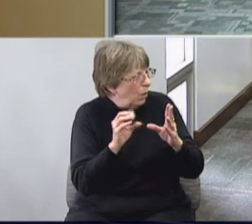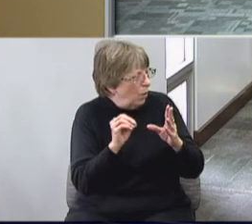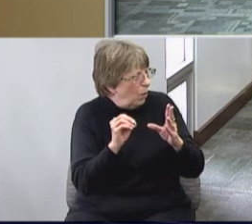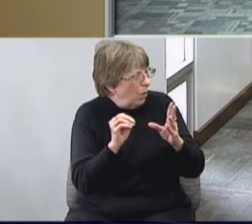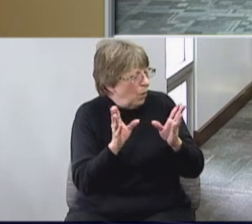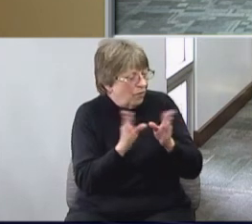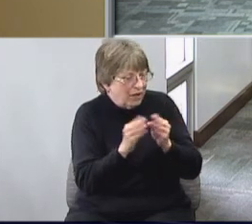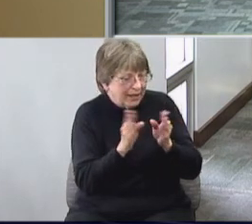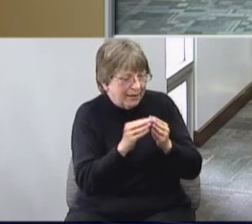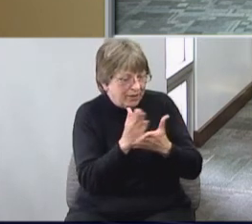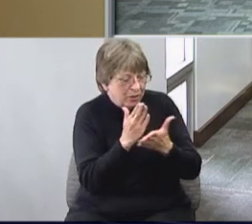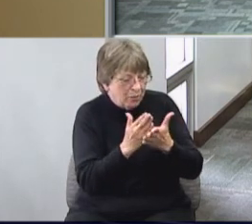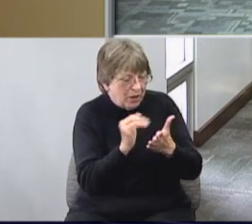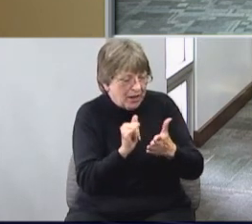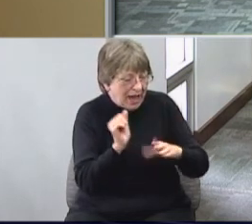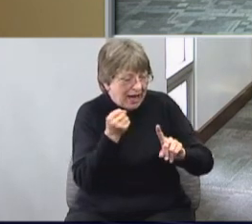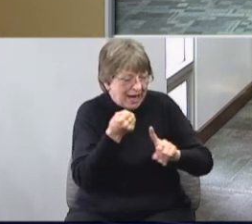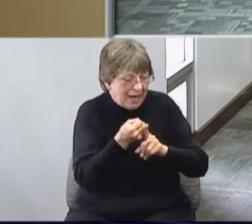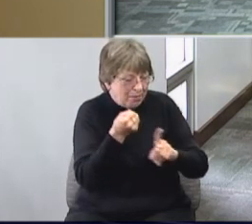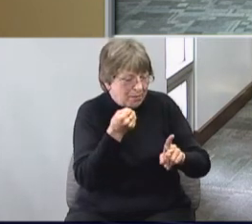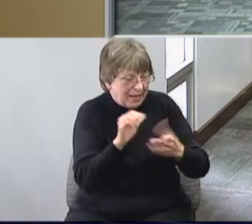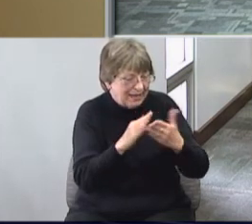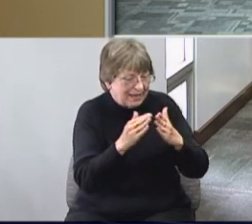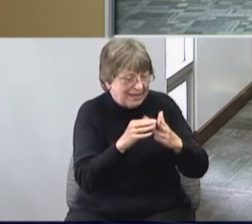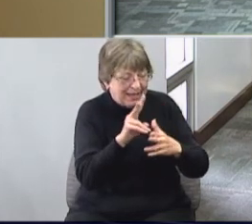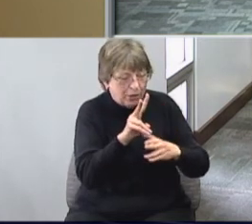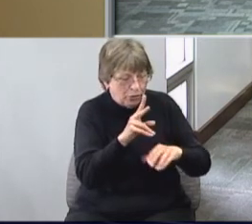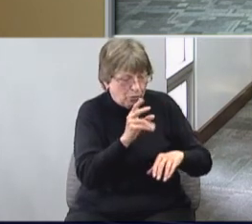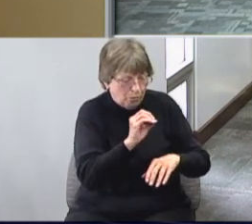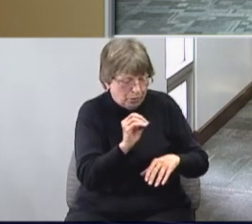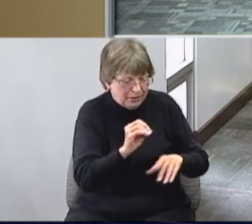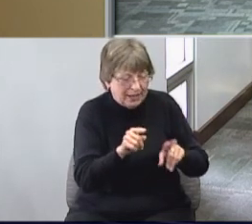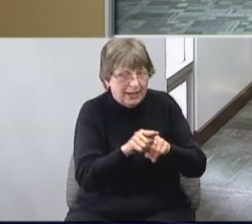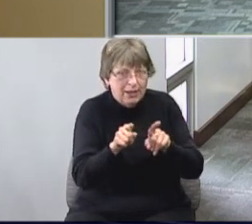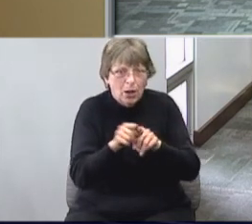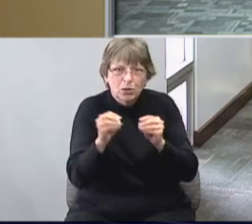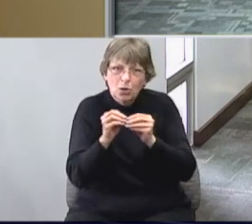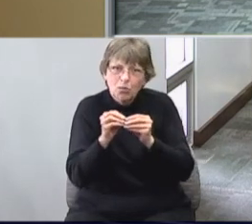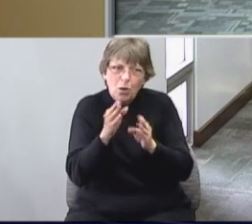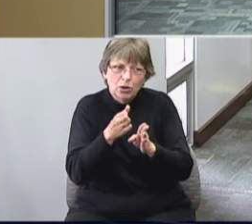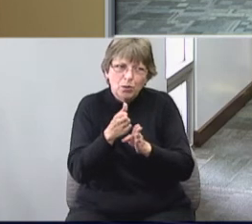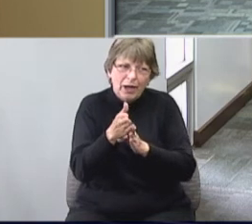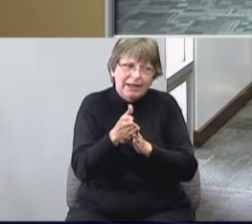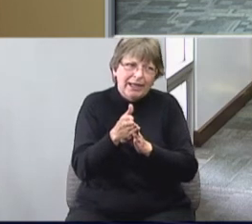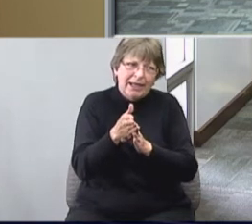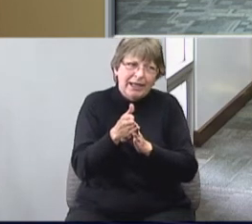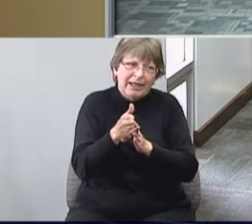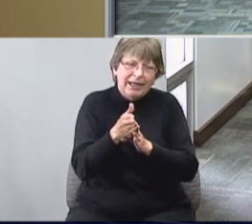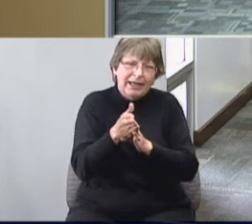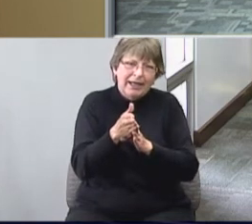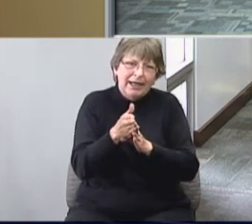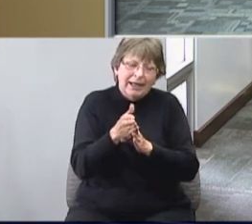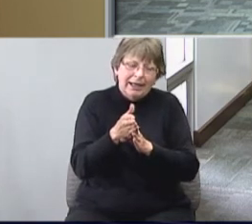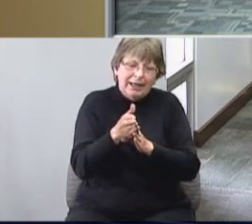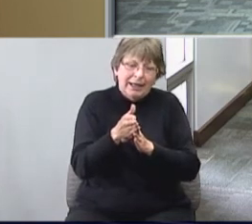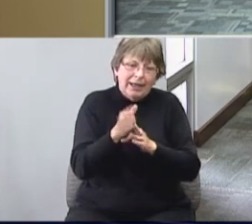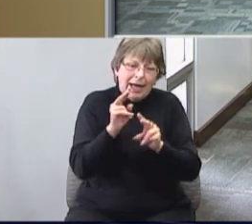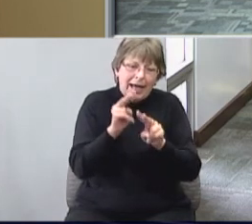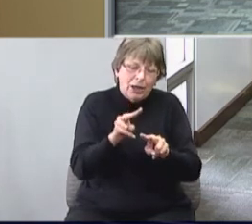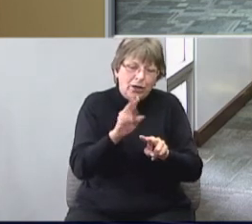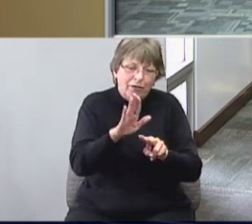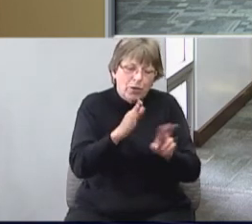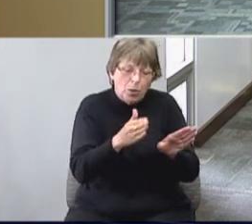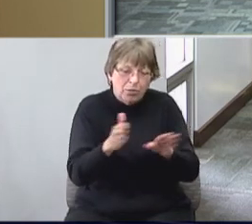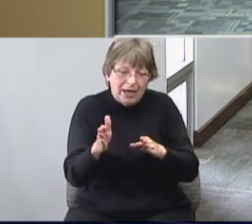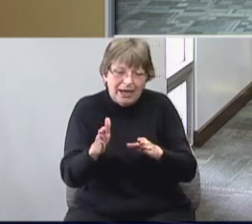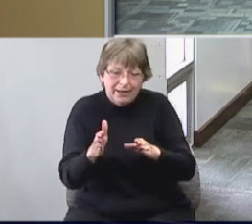component, which impacts the cities, the 2%, as well as more directly also a pretty thorough overview of your